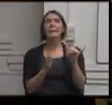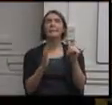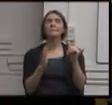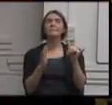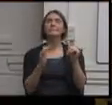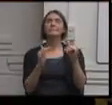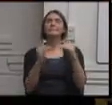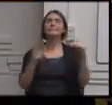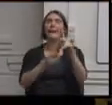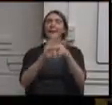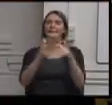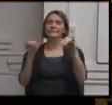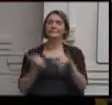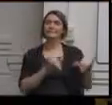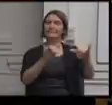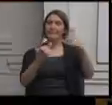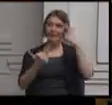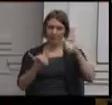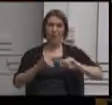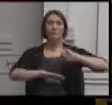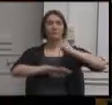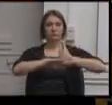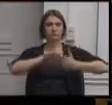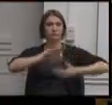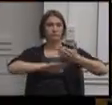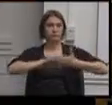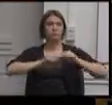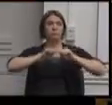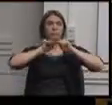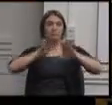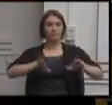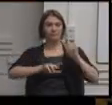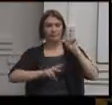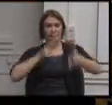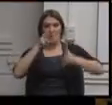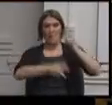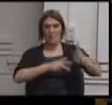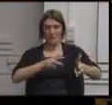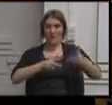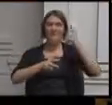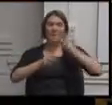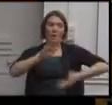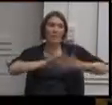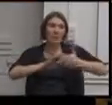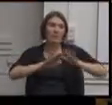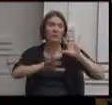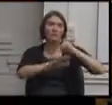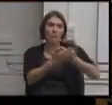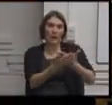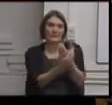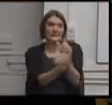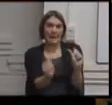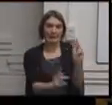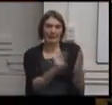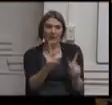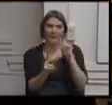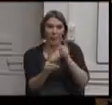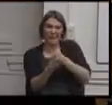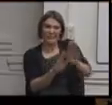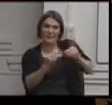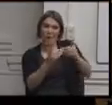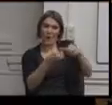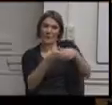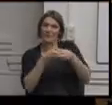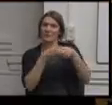for the organization and deployment of fire suppression operations, emergency medical operations by a career